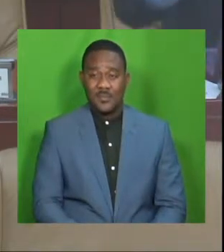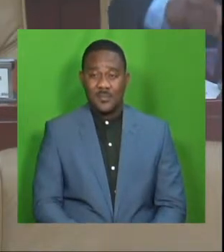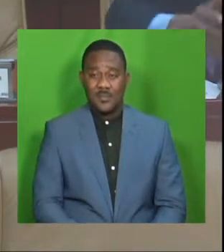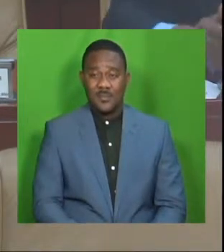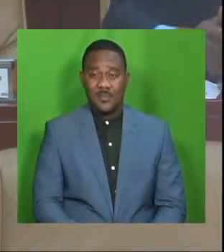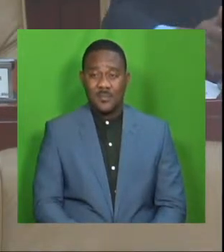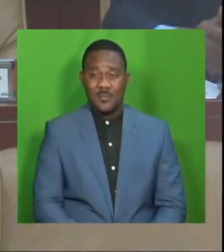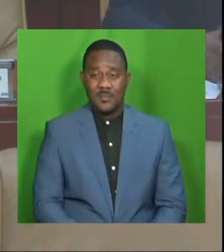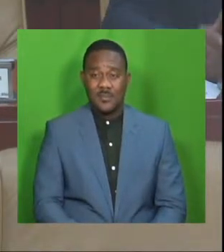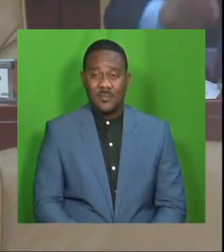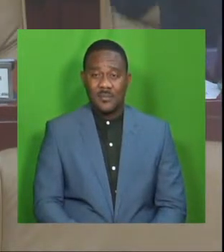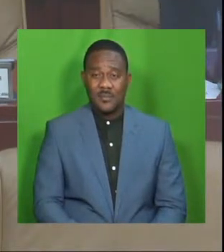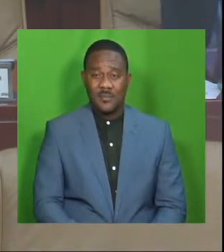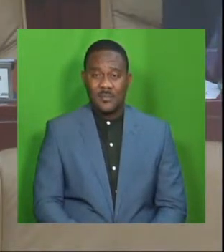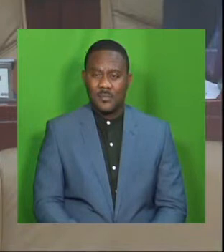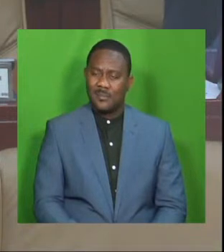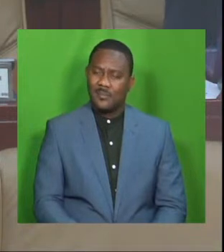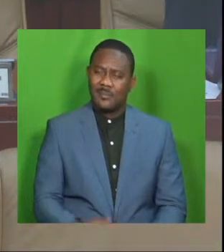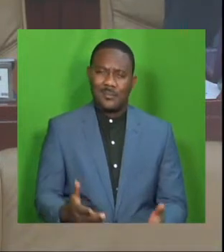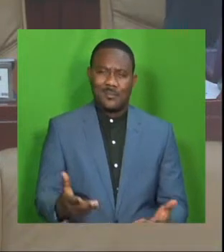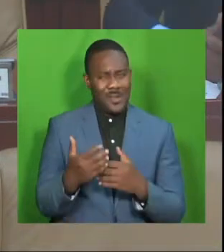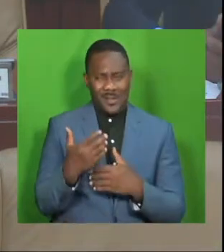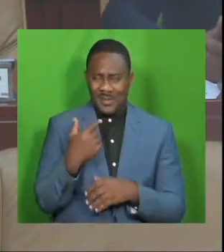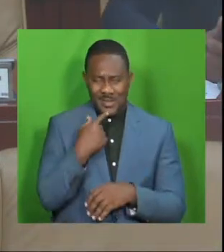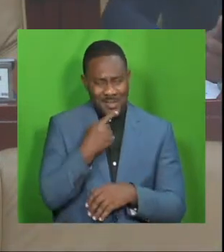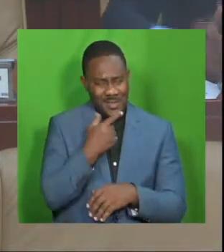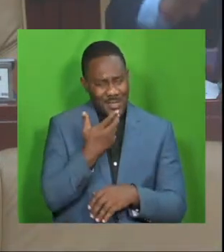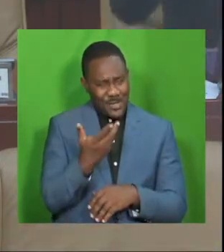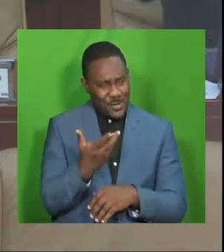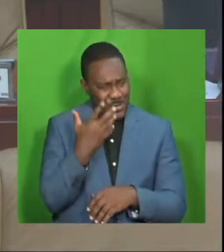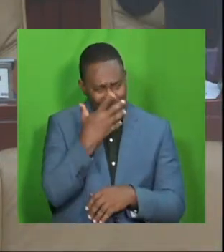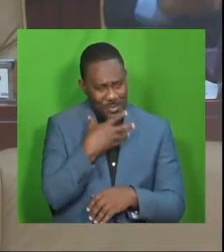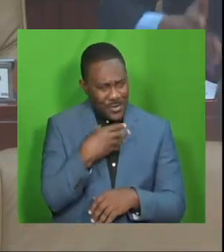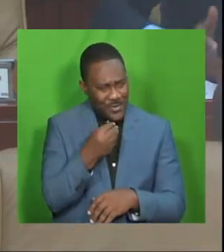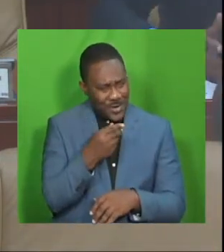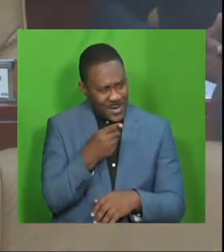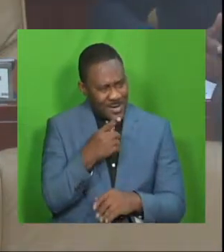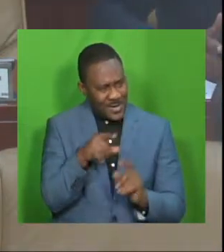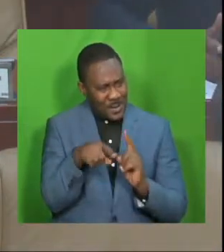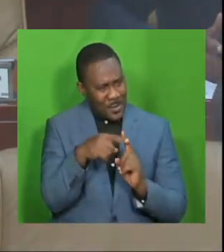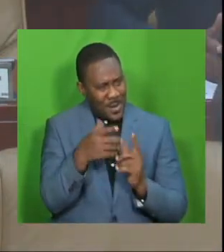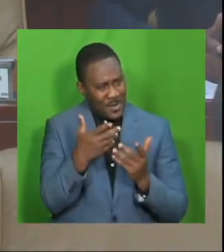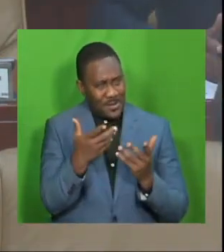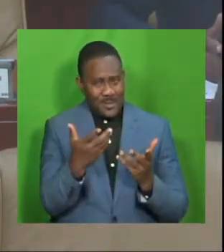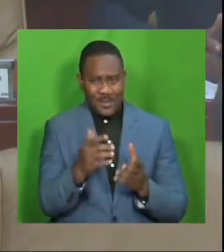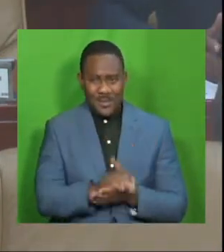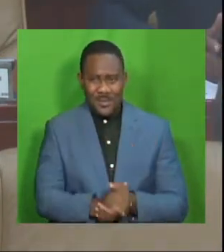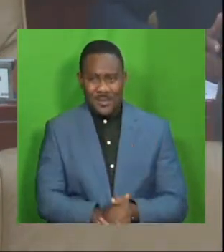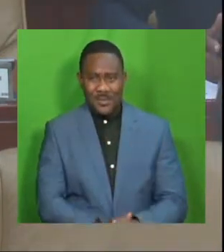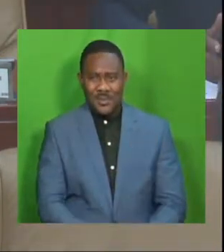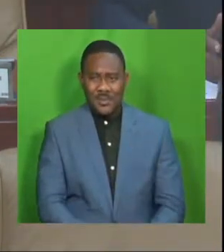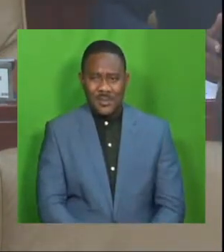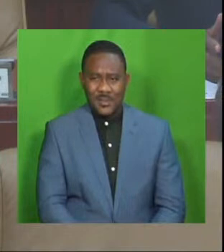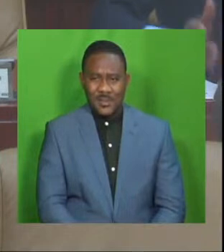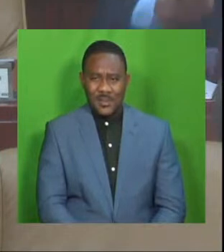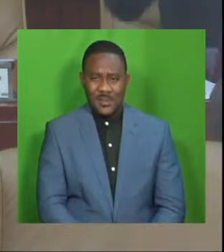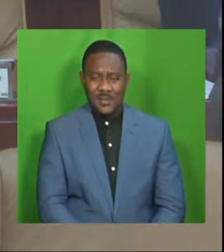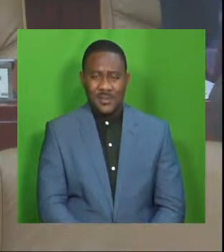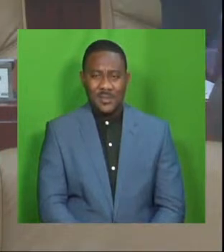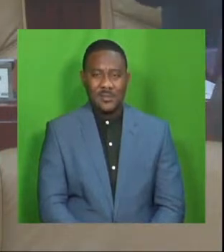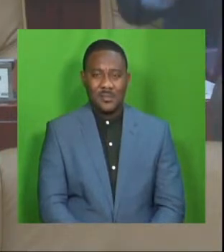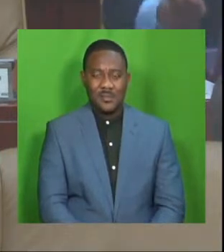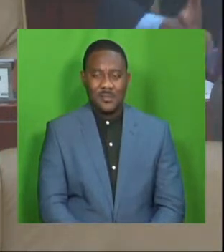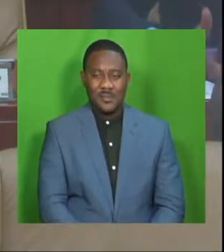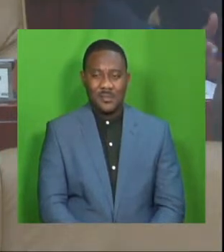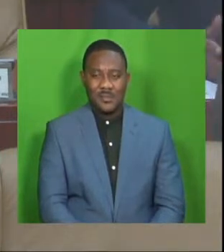It's a compliment. Sit down. It's a compliment. It's a compliment. At least he didn't say hatchet woman. Like you did say hatchet man to somebody.